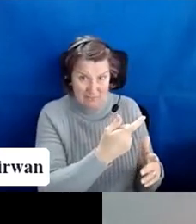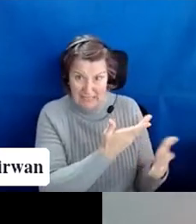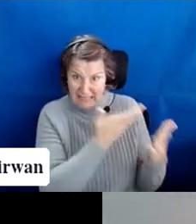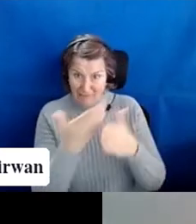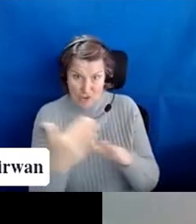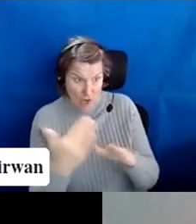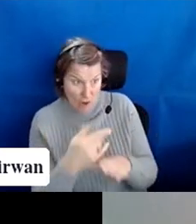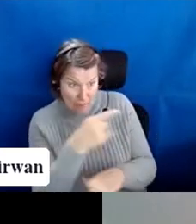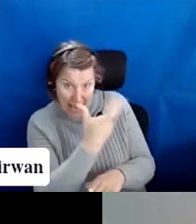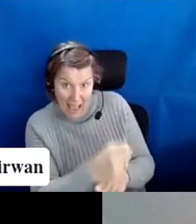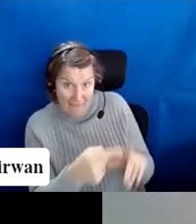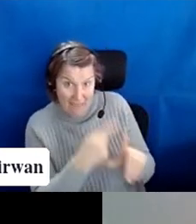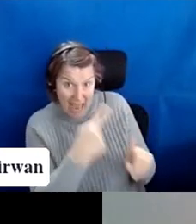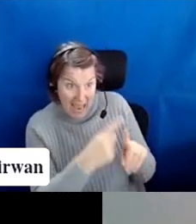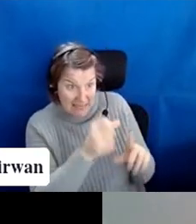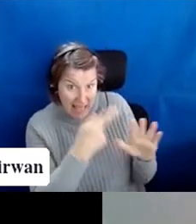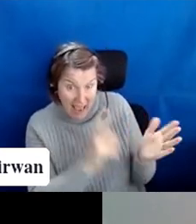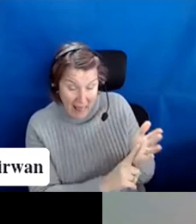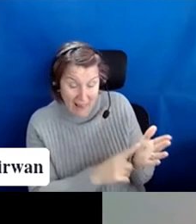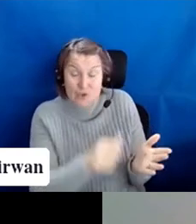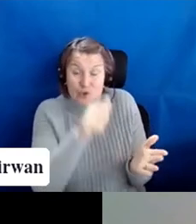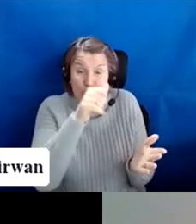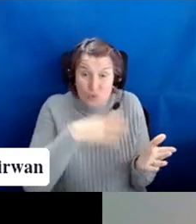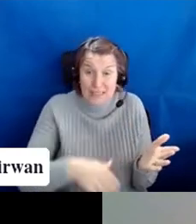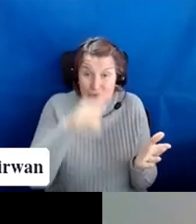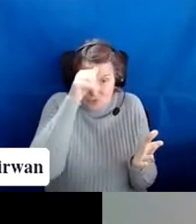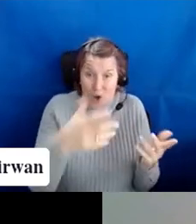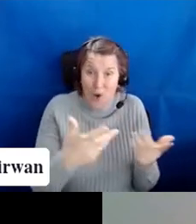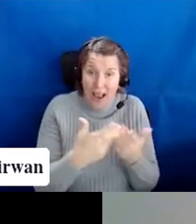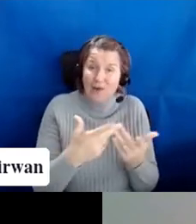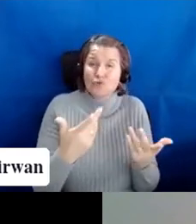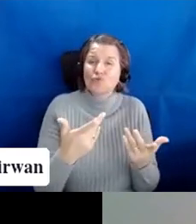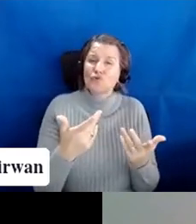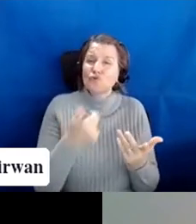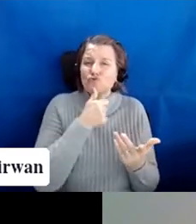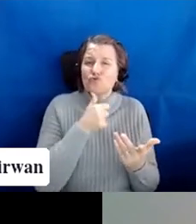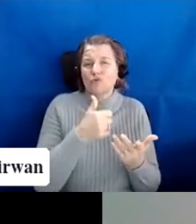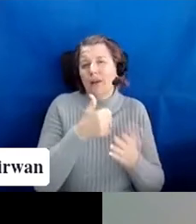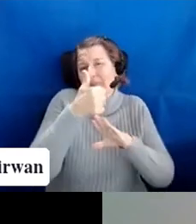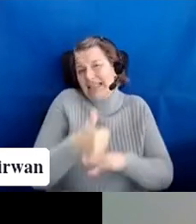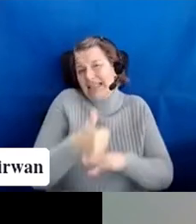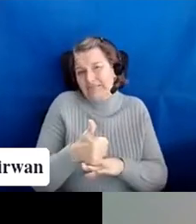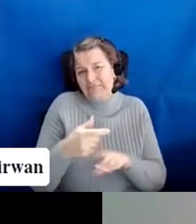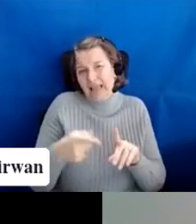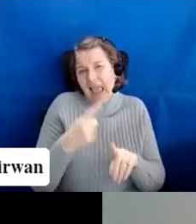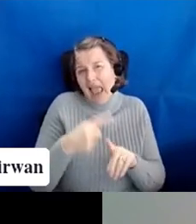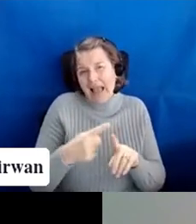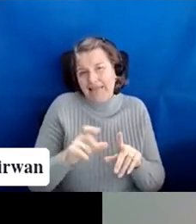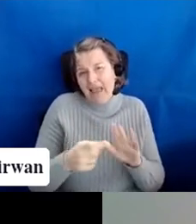how to use Excel to a basic stage at an entry level job, you know? And so I think it's just